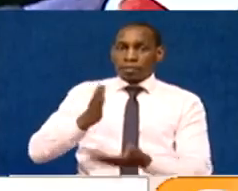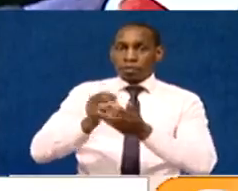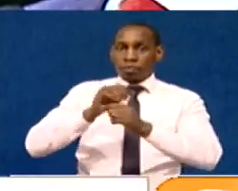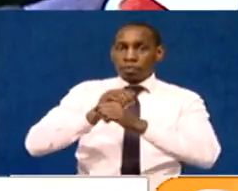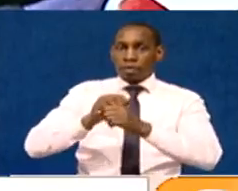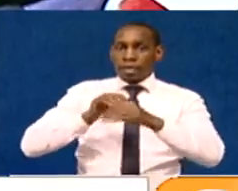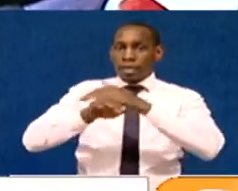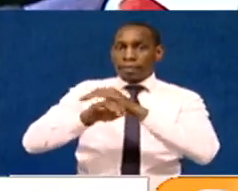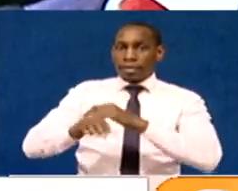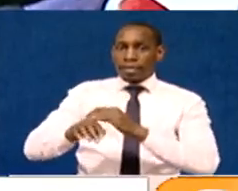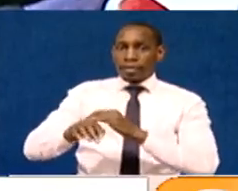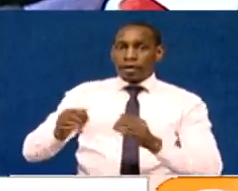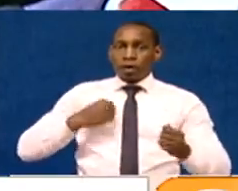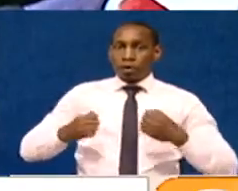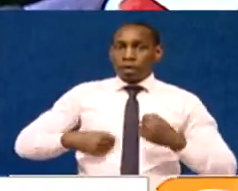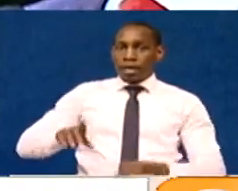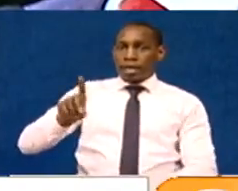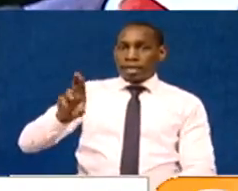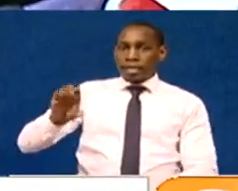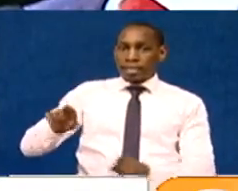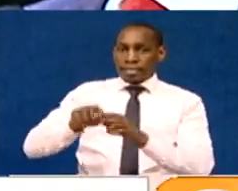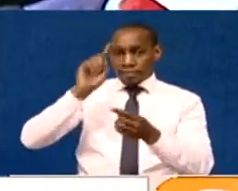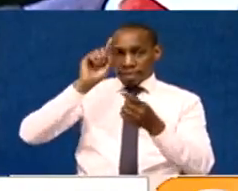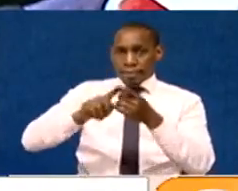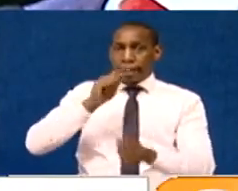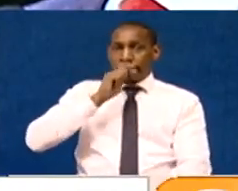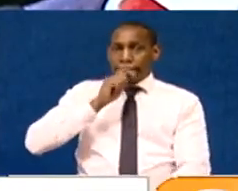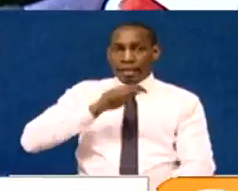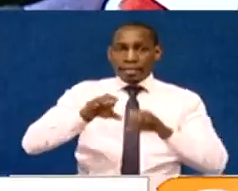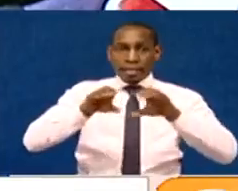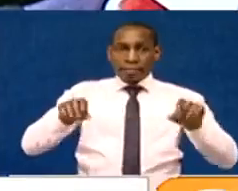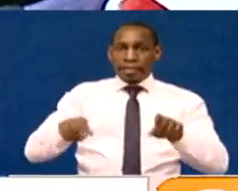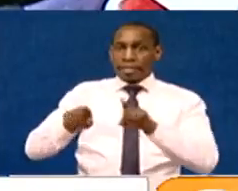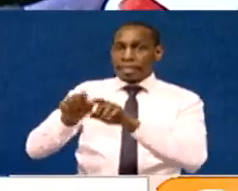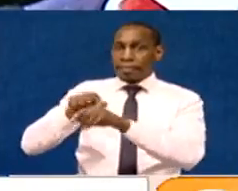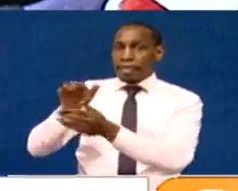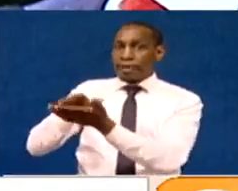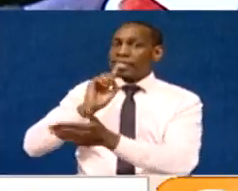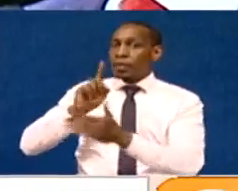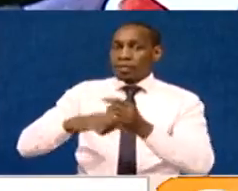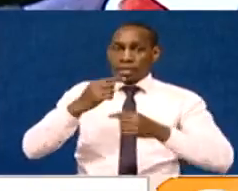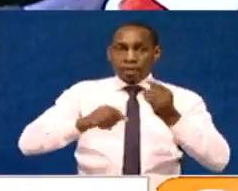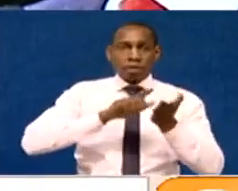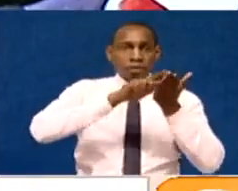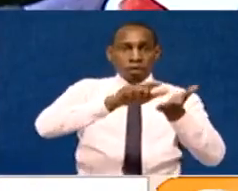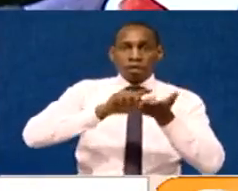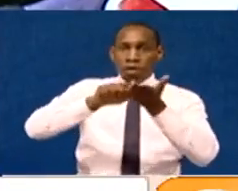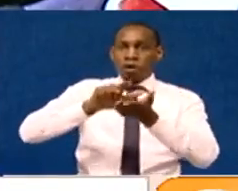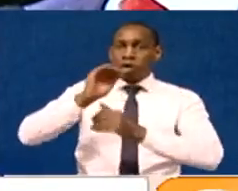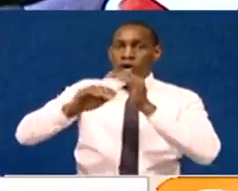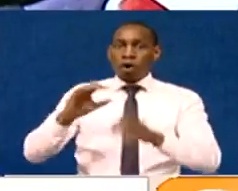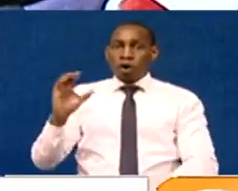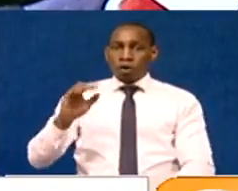in Rwanda and the DRC and is currently eyeing the Tanzanian market. Meanwhile, the lender says it will continue to lend to all of its